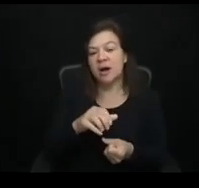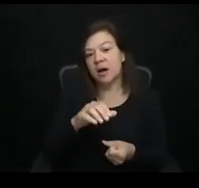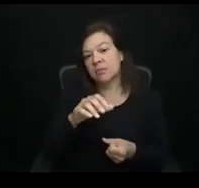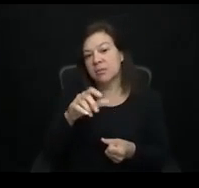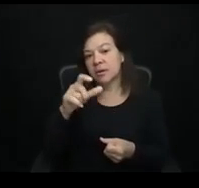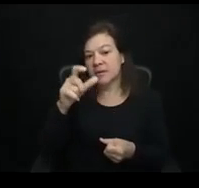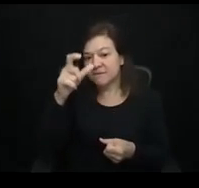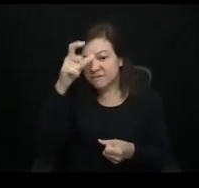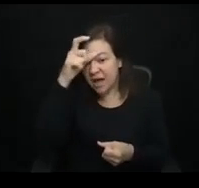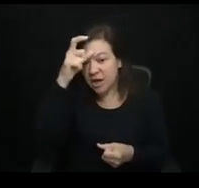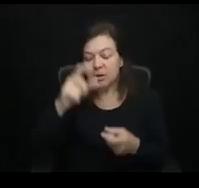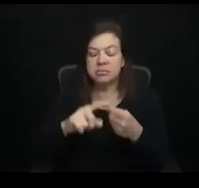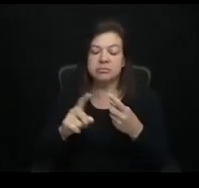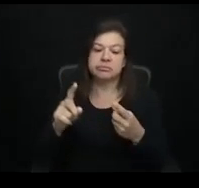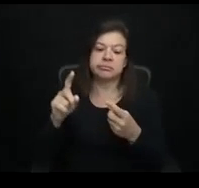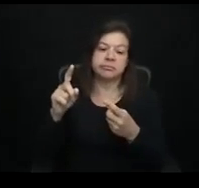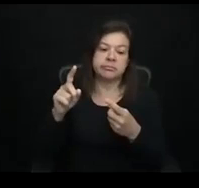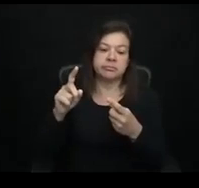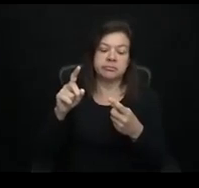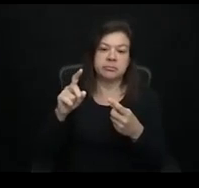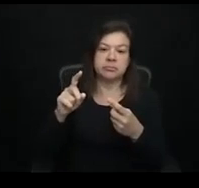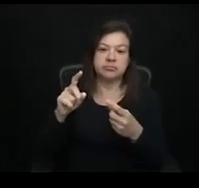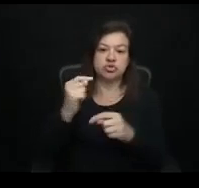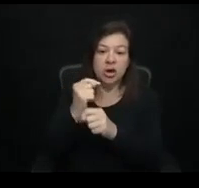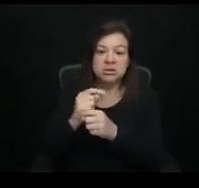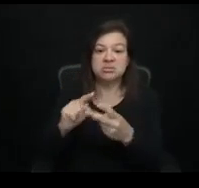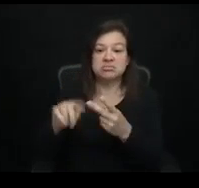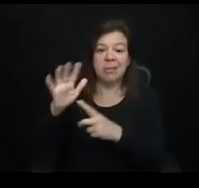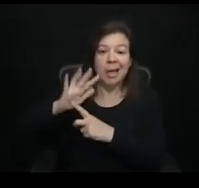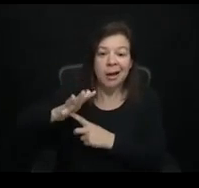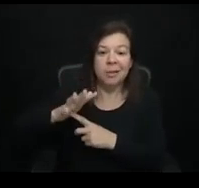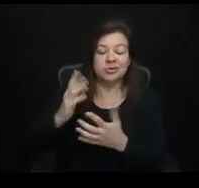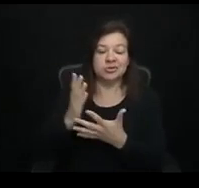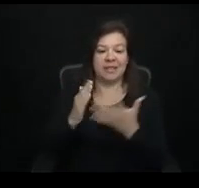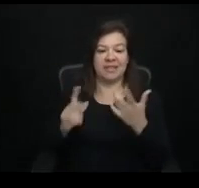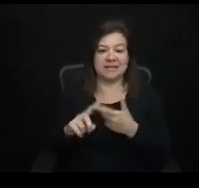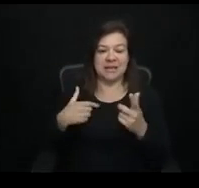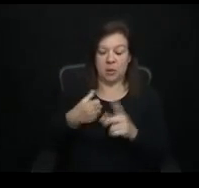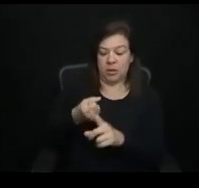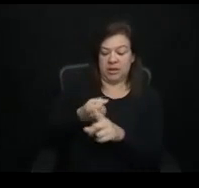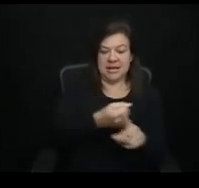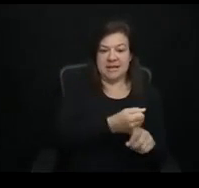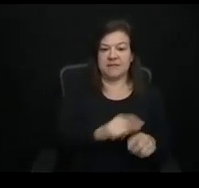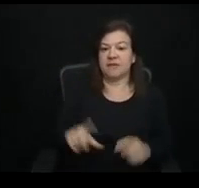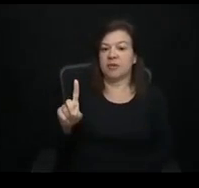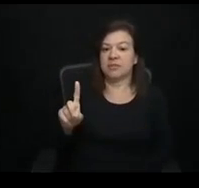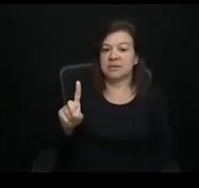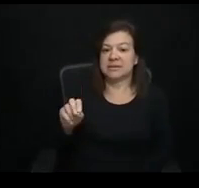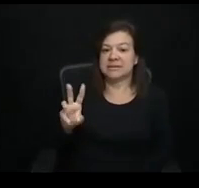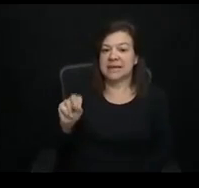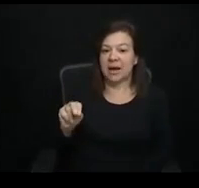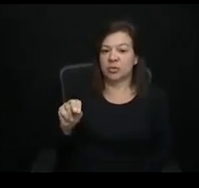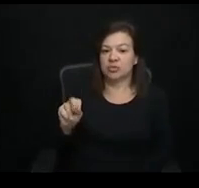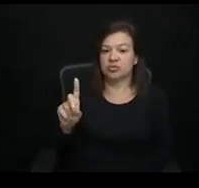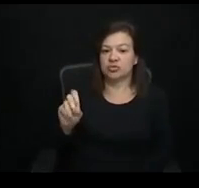whatever it is we need to catch spots that might occur from a downdraft or for any other reason, spot back across the line from